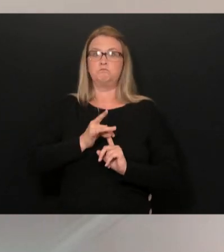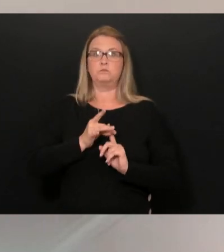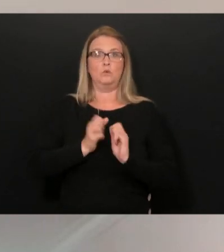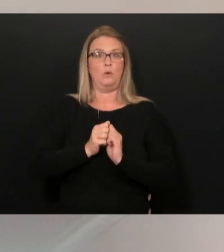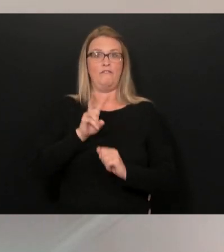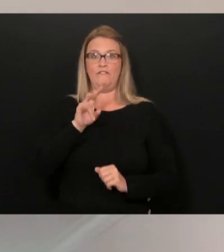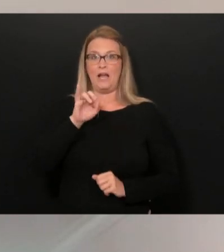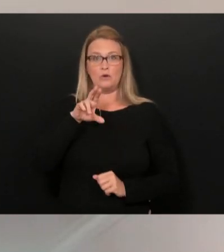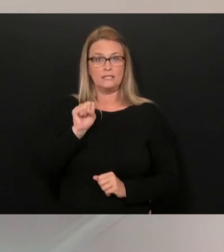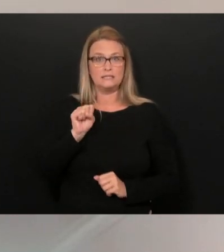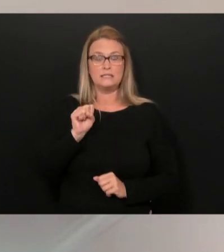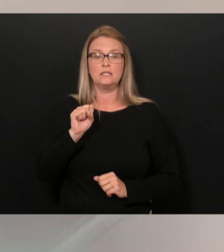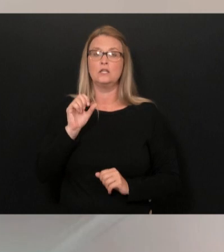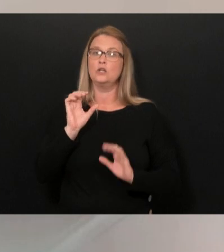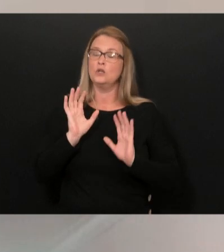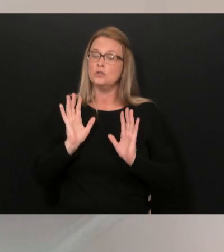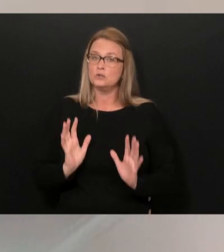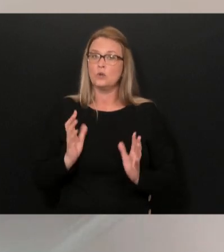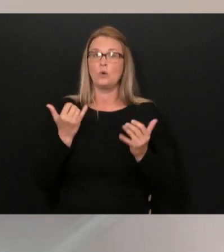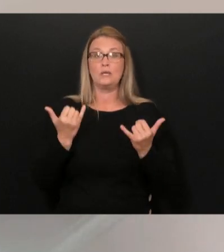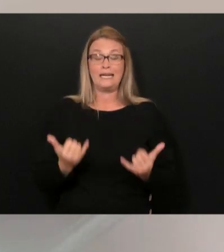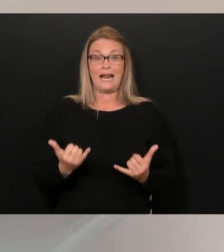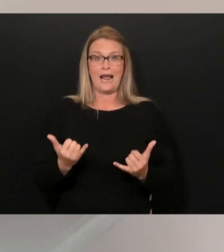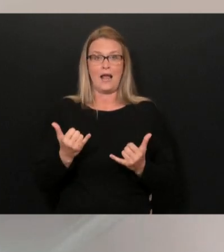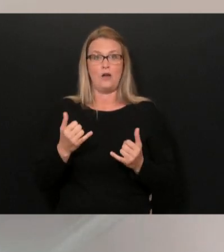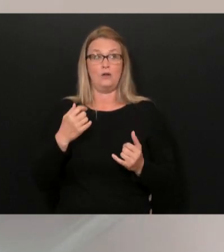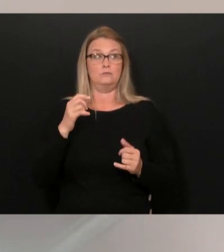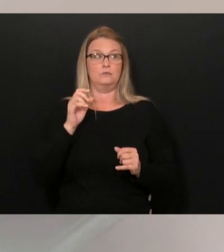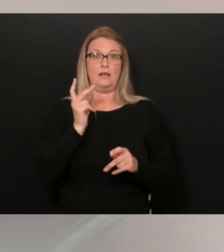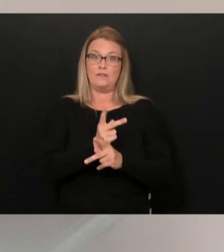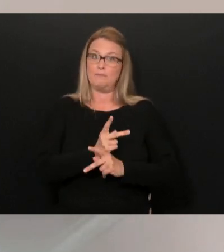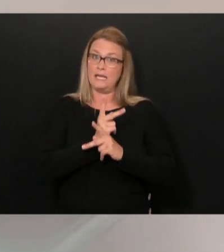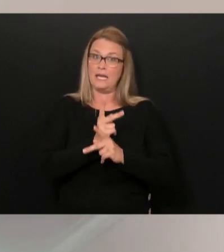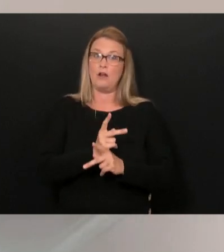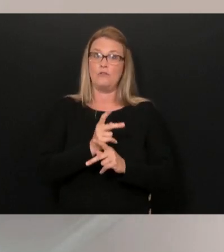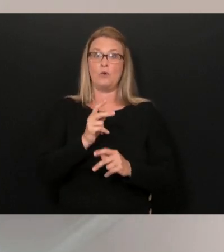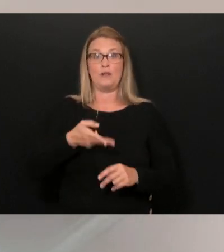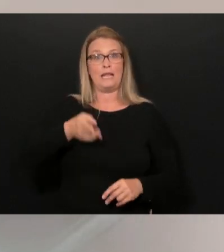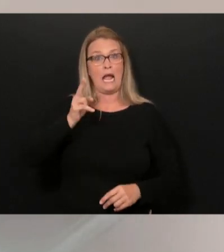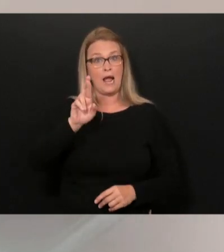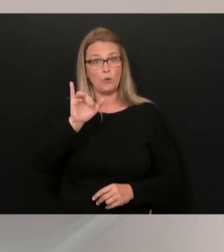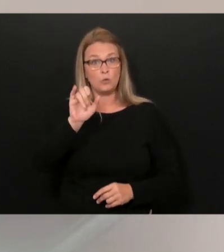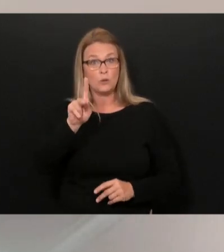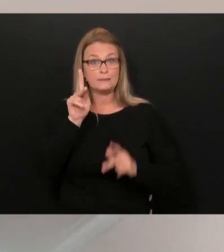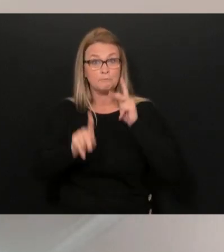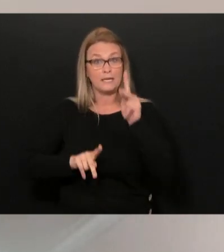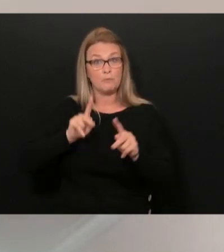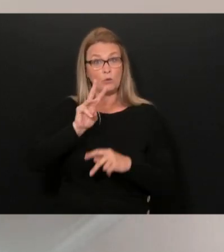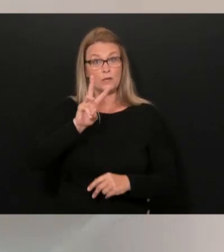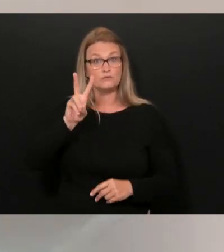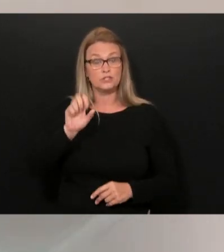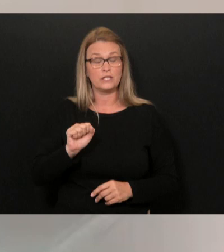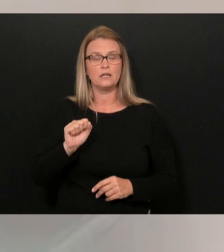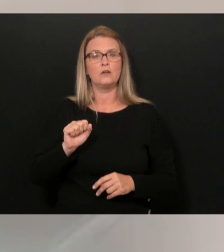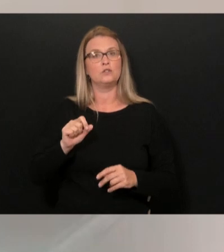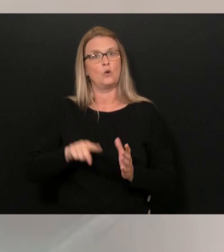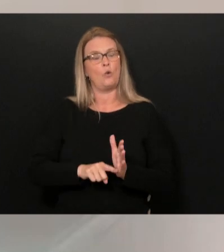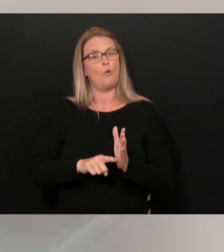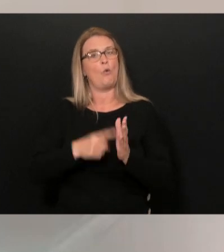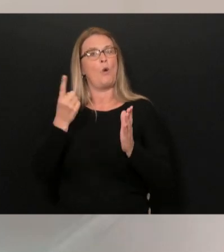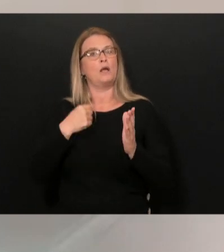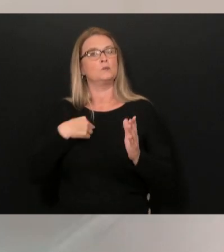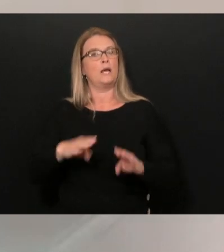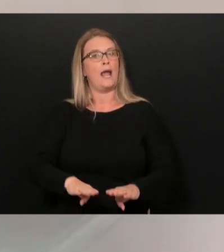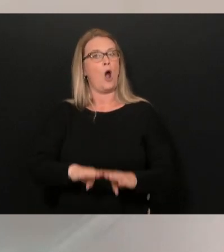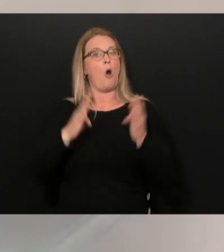And as we've said before, we have the most vulnerable population in the state. So as we start to reopen West